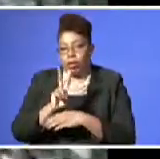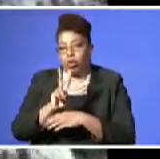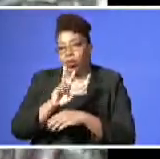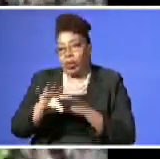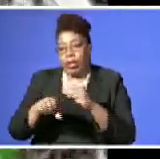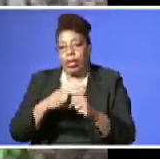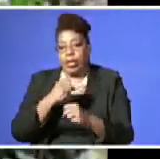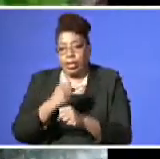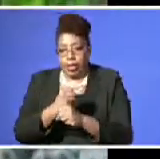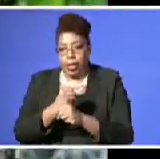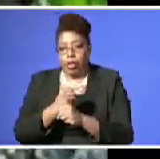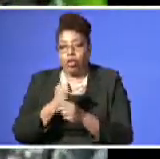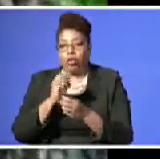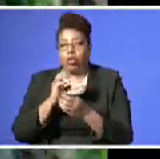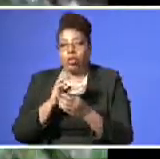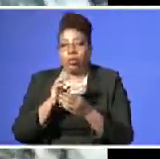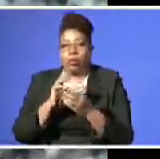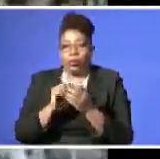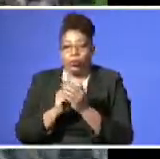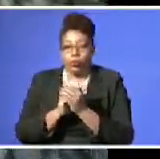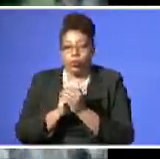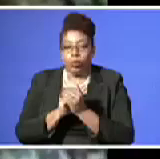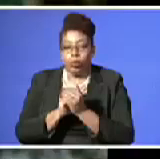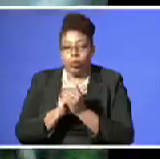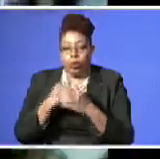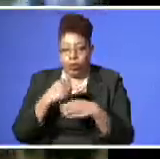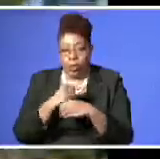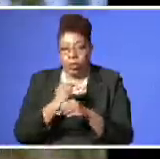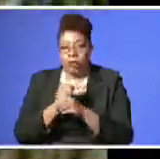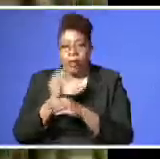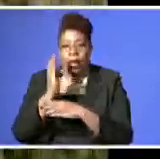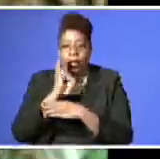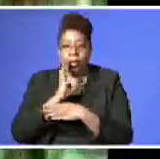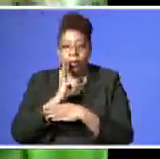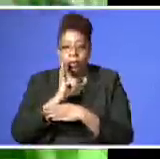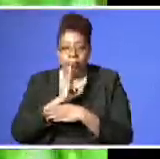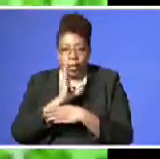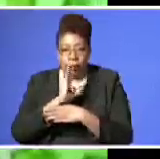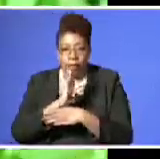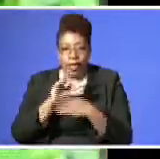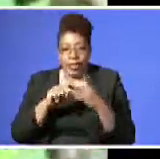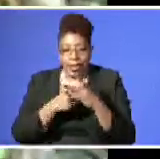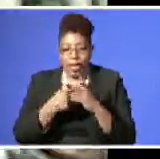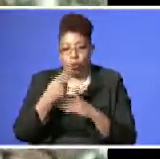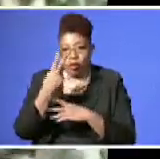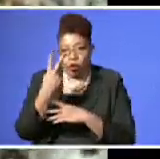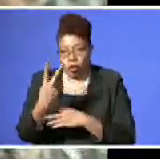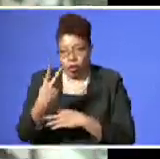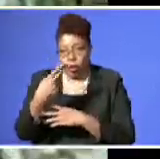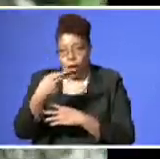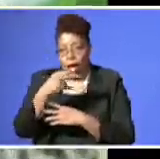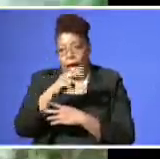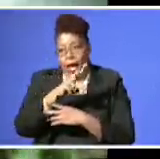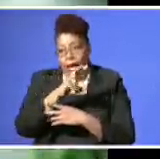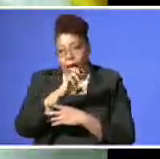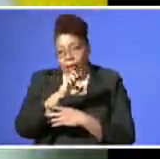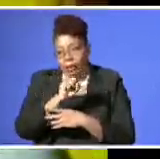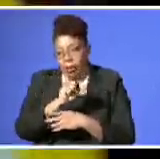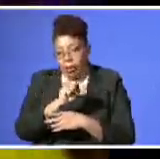years to begin my apiary. I started off with 2 hives, and